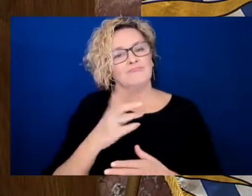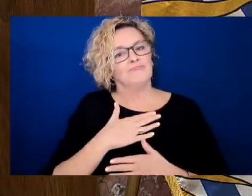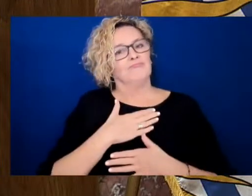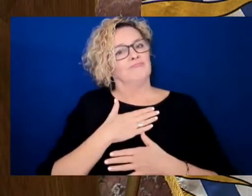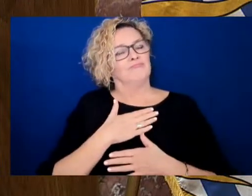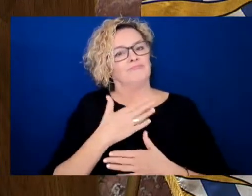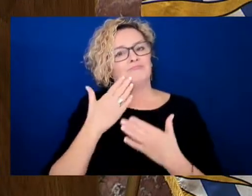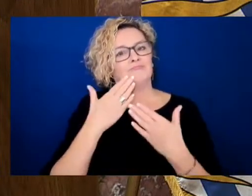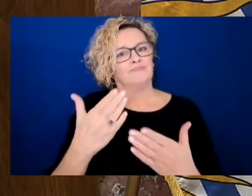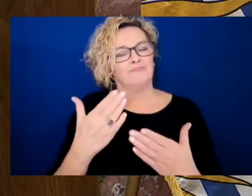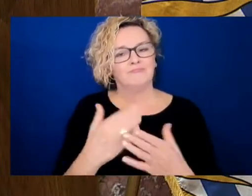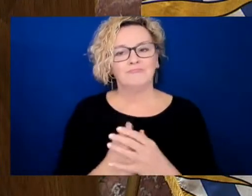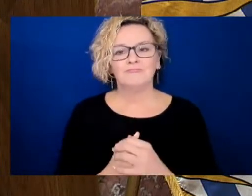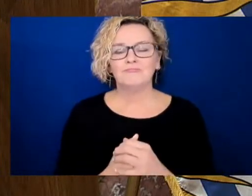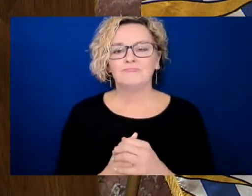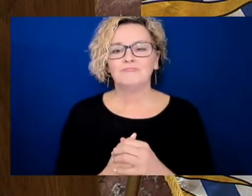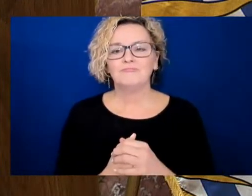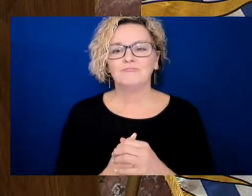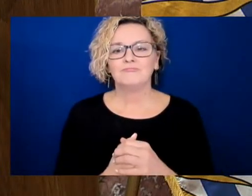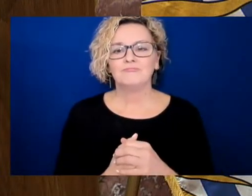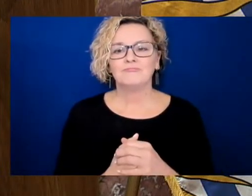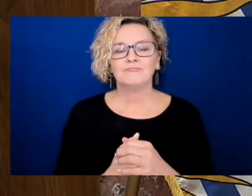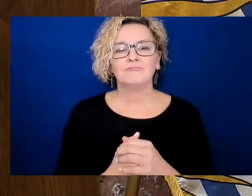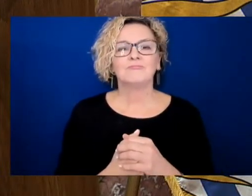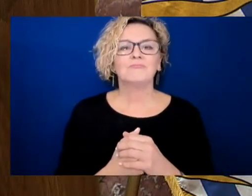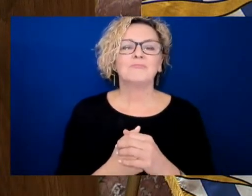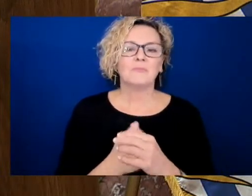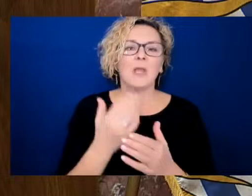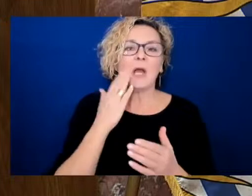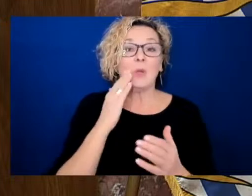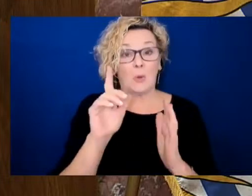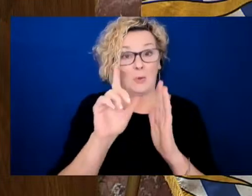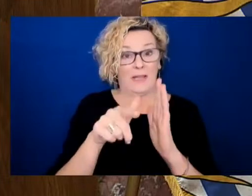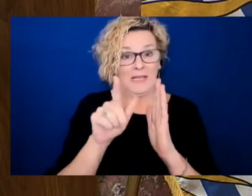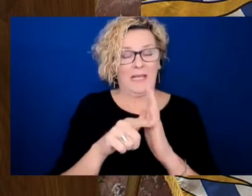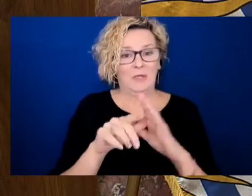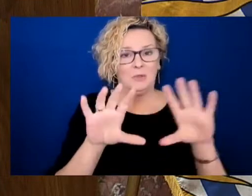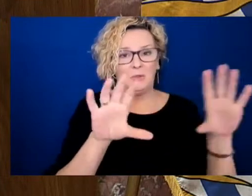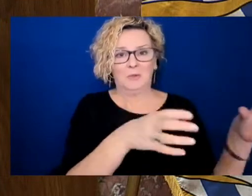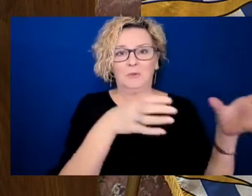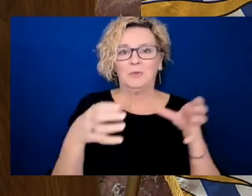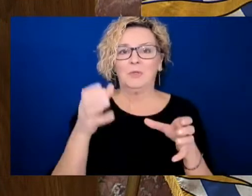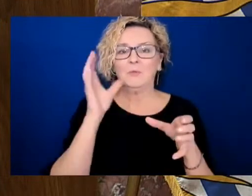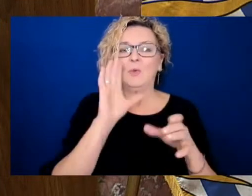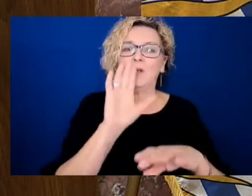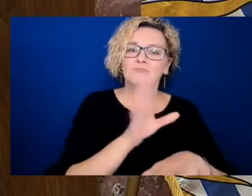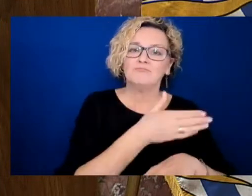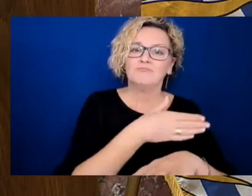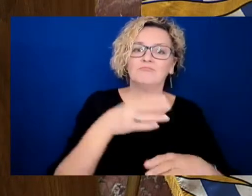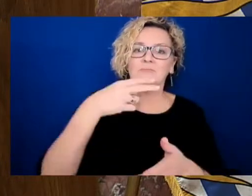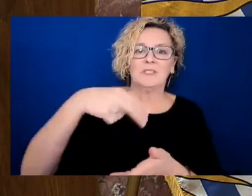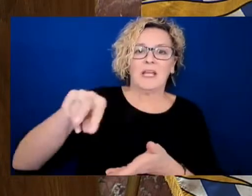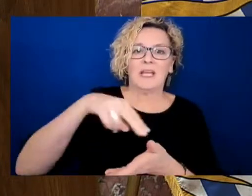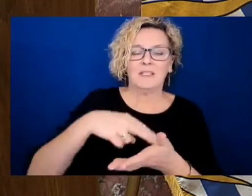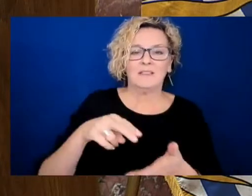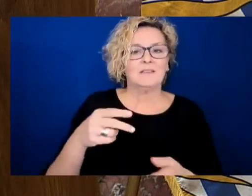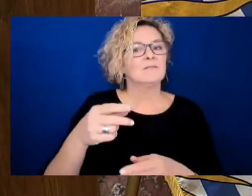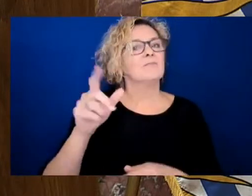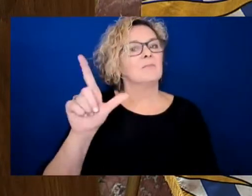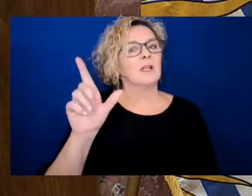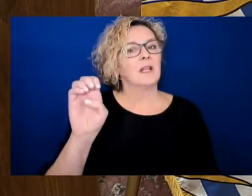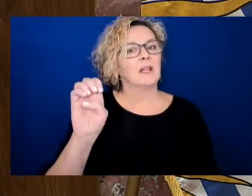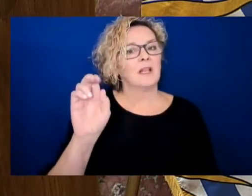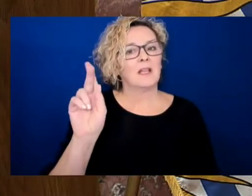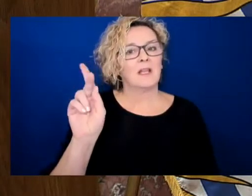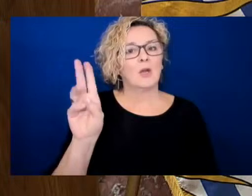they come on, I'd like to thank the Lekwungen drummers, singers, and dancers for being here to